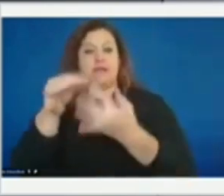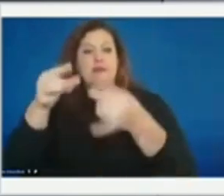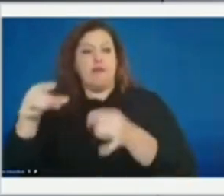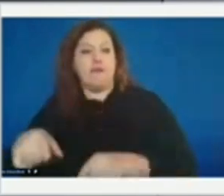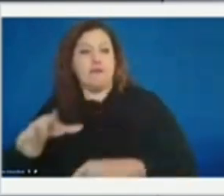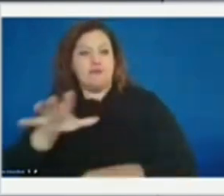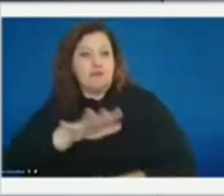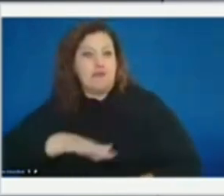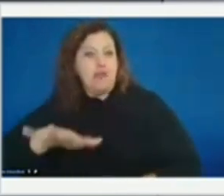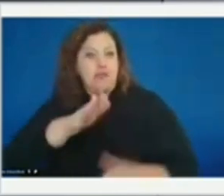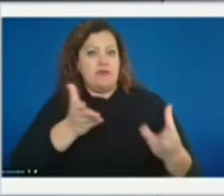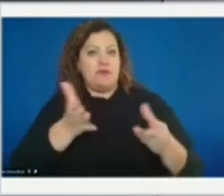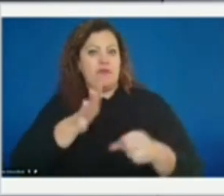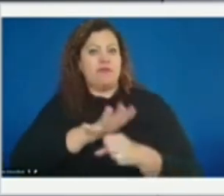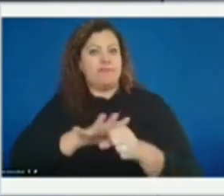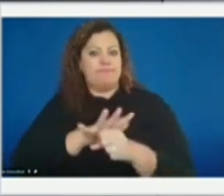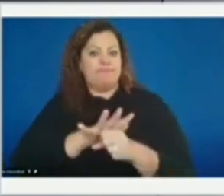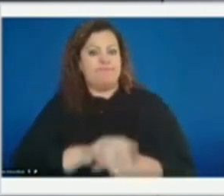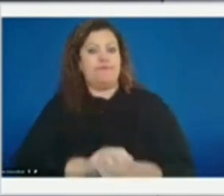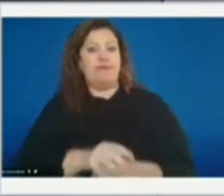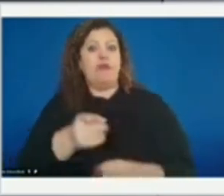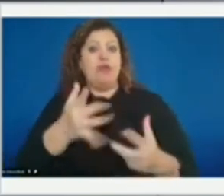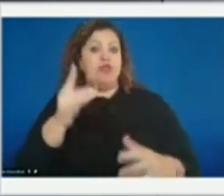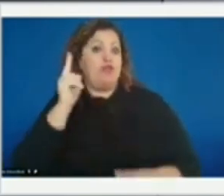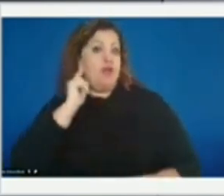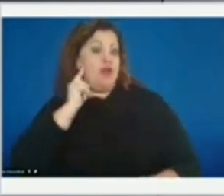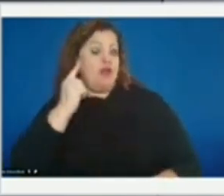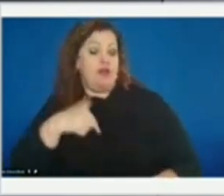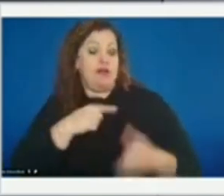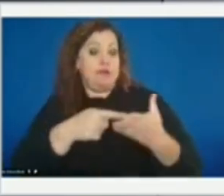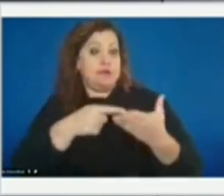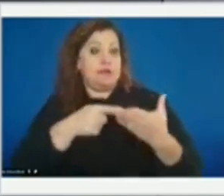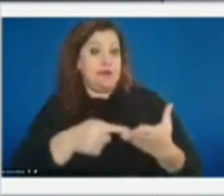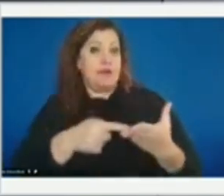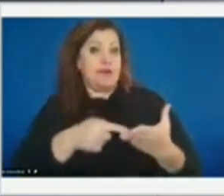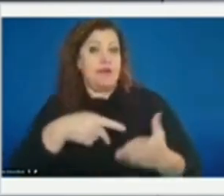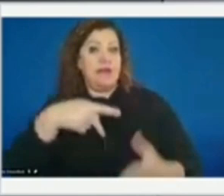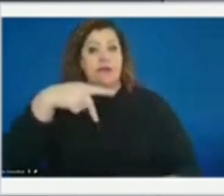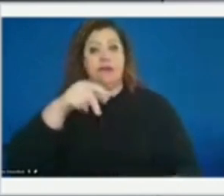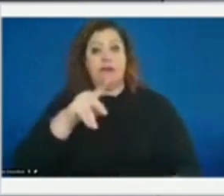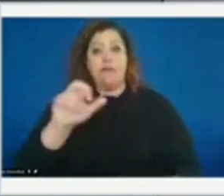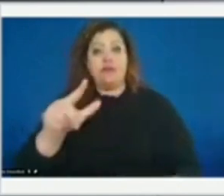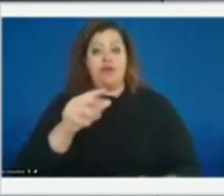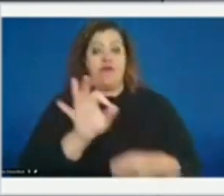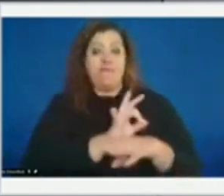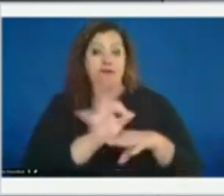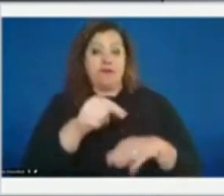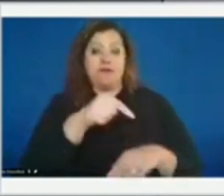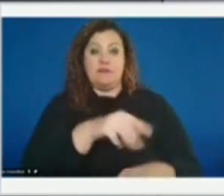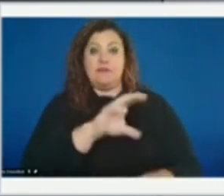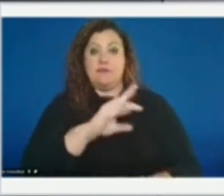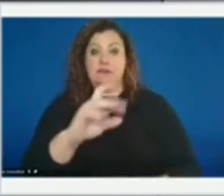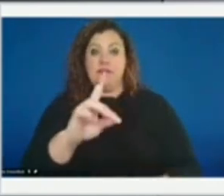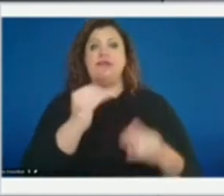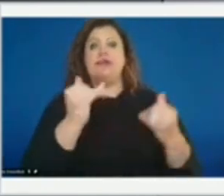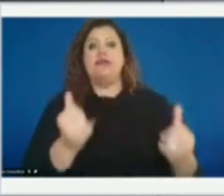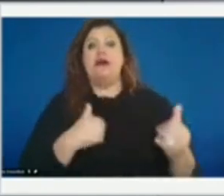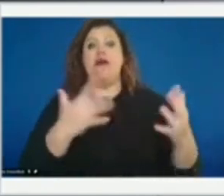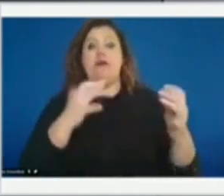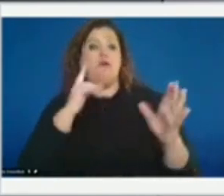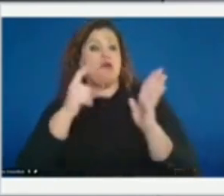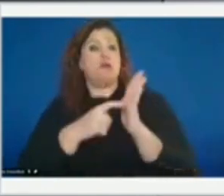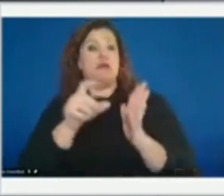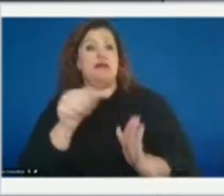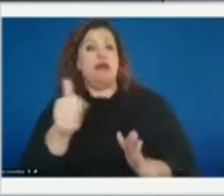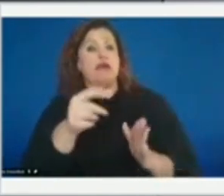area. You have heard us discuss the patrol functions of CMPD. Now I want to highlight another vital